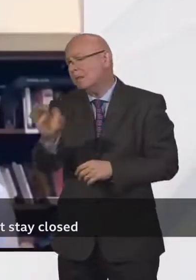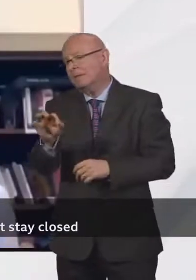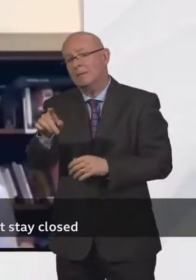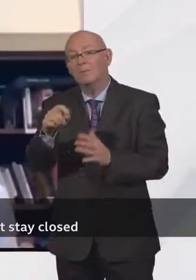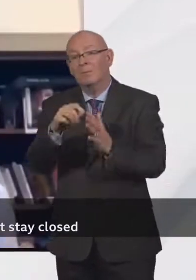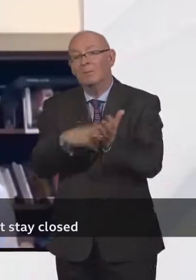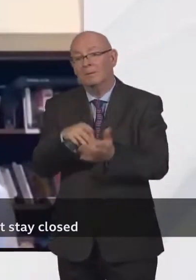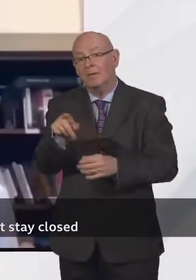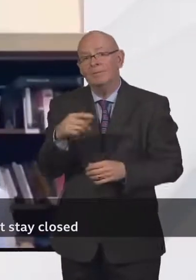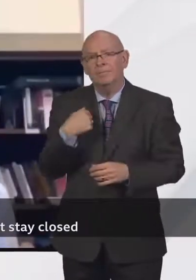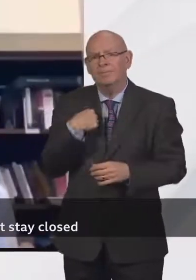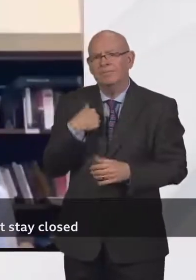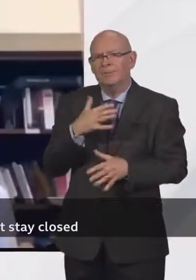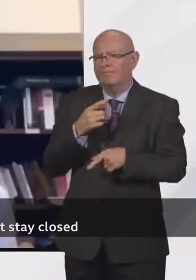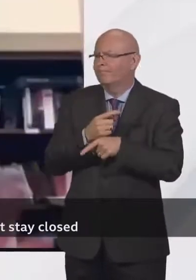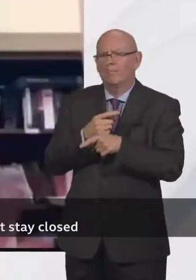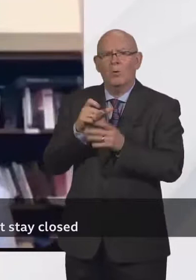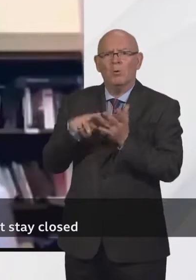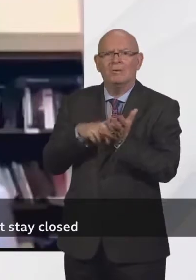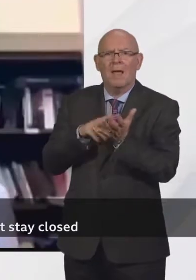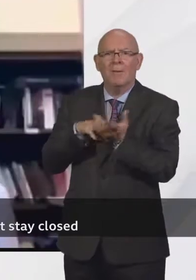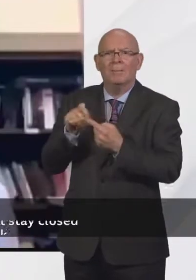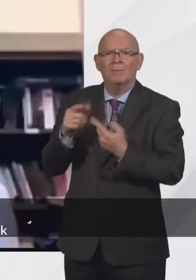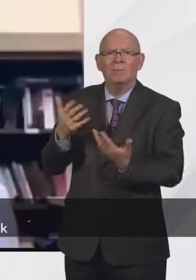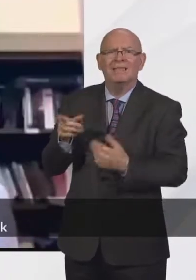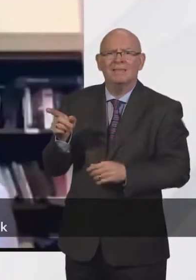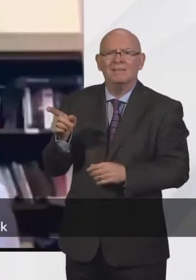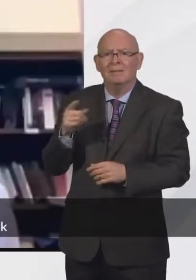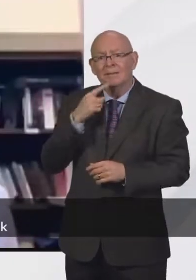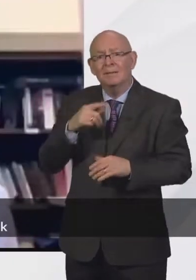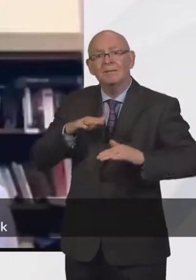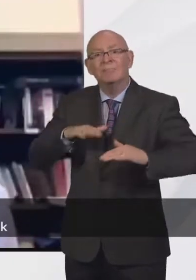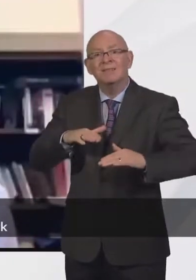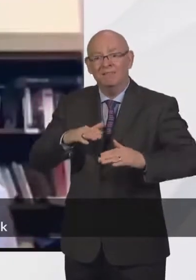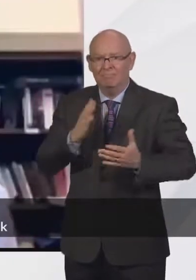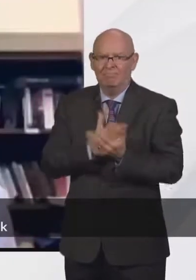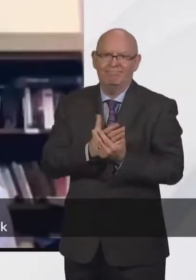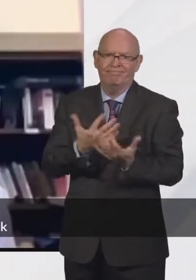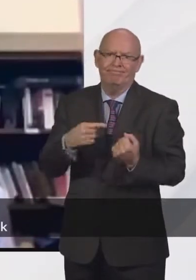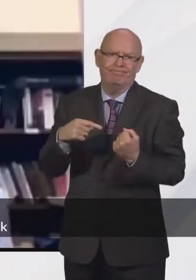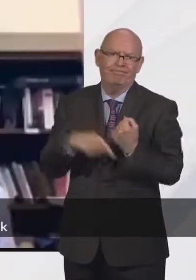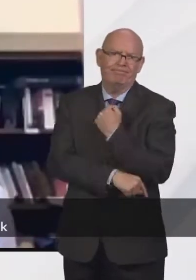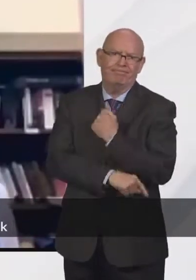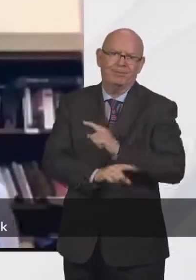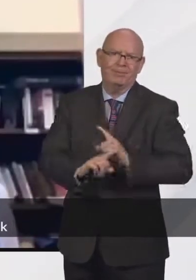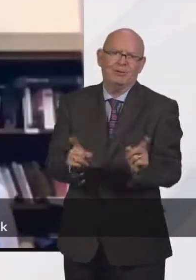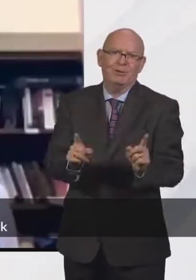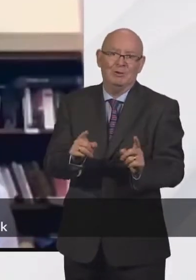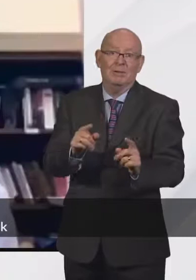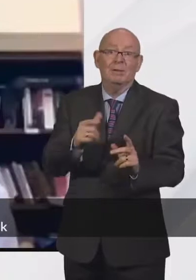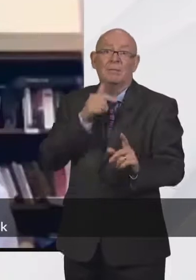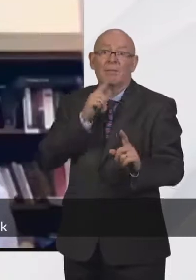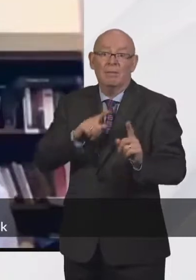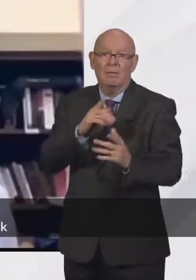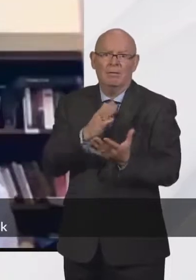good idea to go out and about now. And if you do think that's a good idea, what can the government do to give people the confidence they